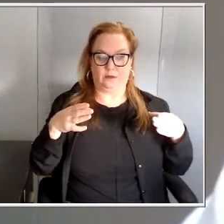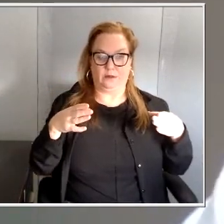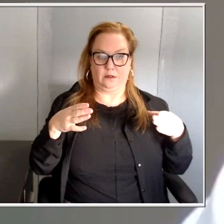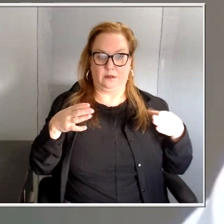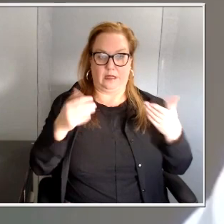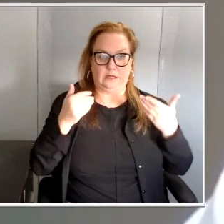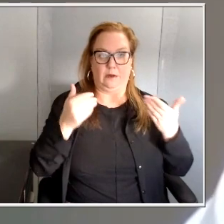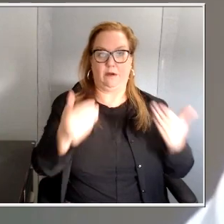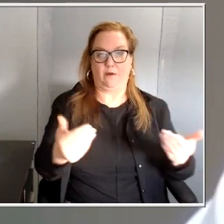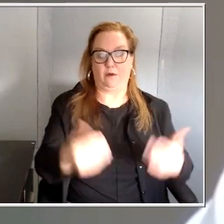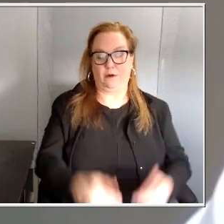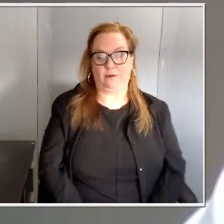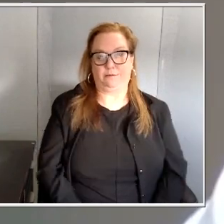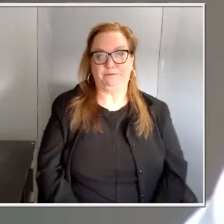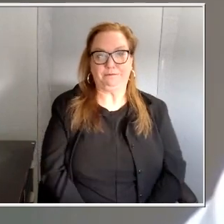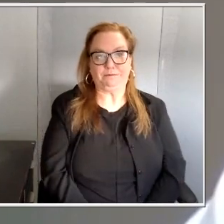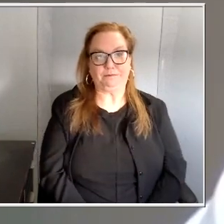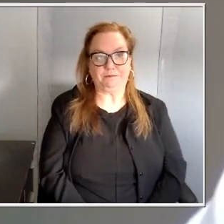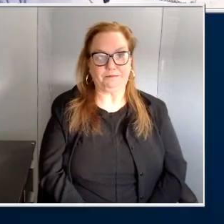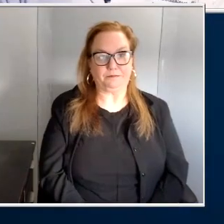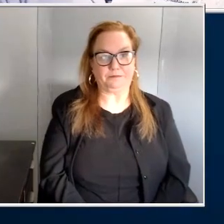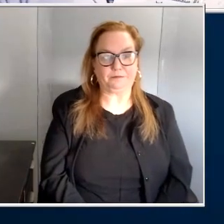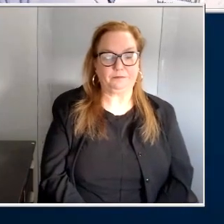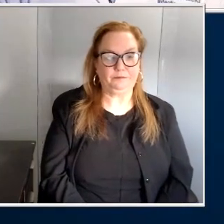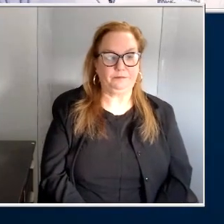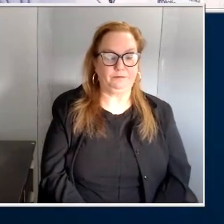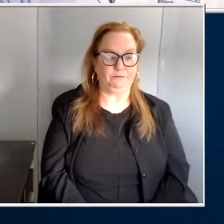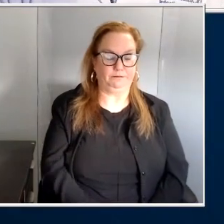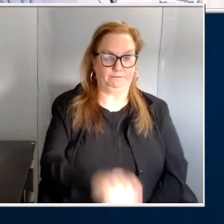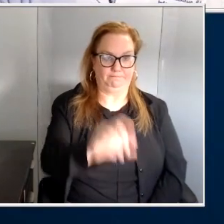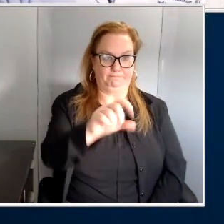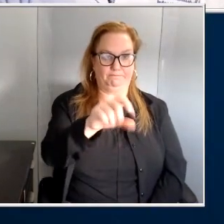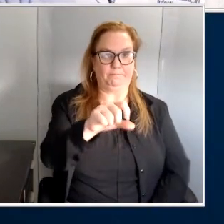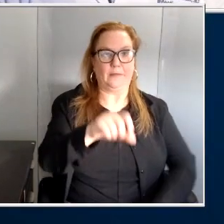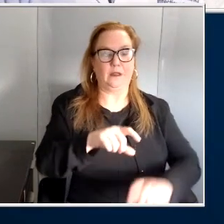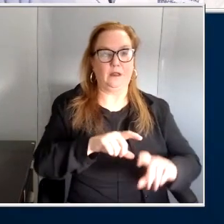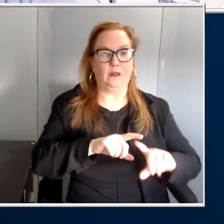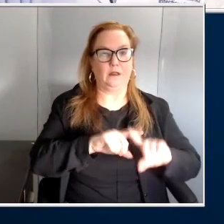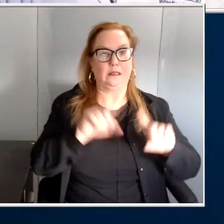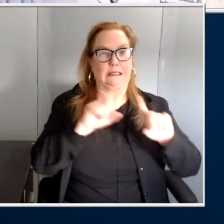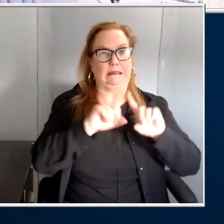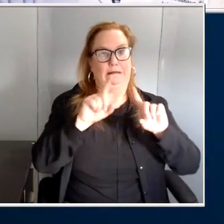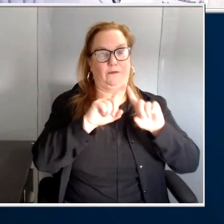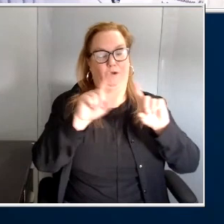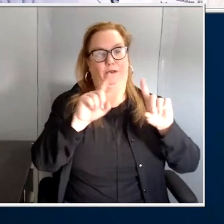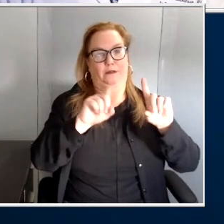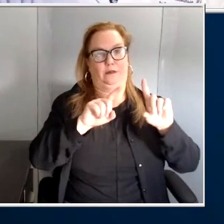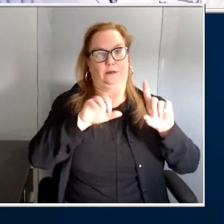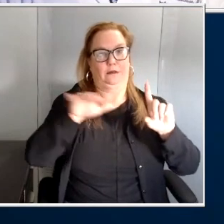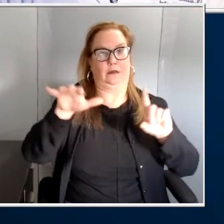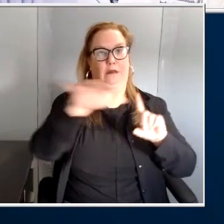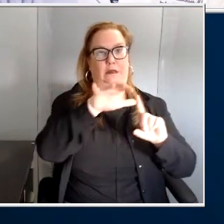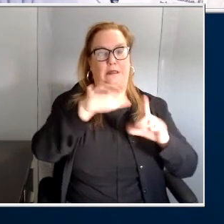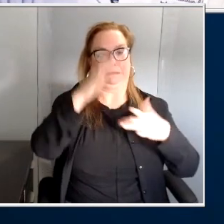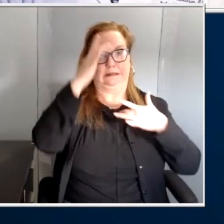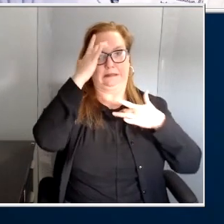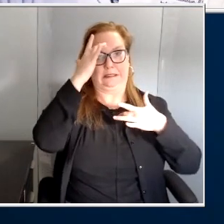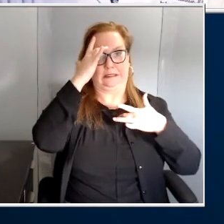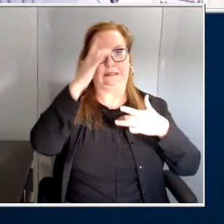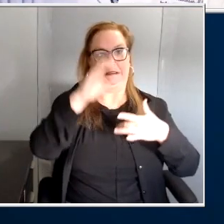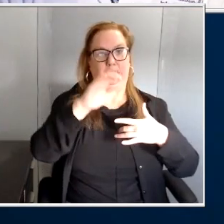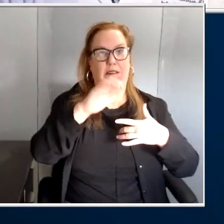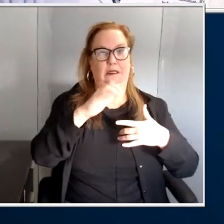go forward. Yeah, and there's plenty of different of infectious disease pathogens out there in the skin, in your